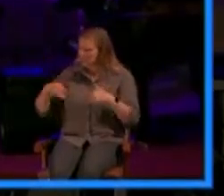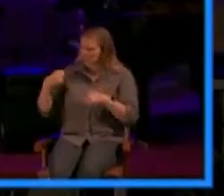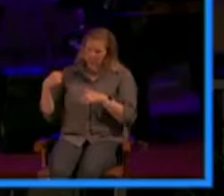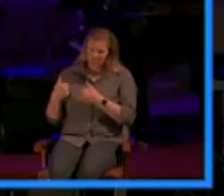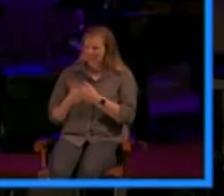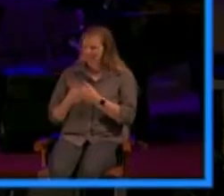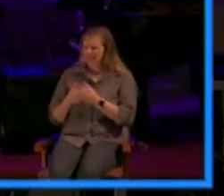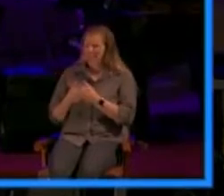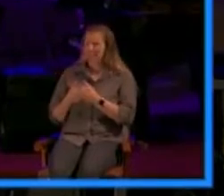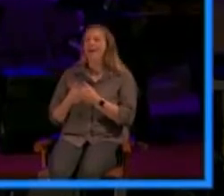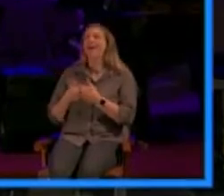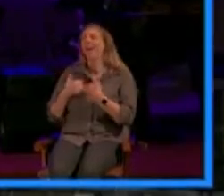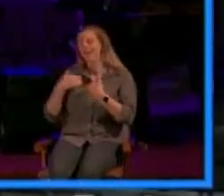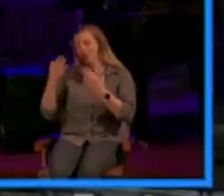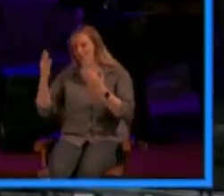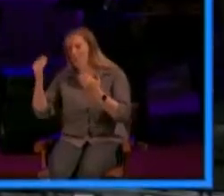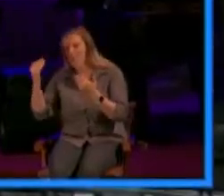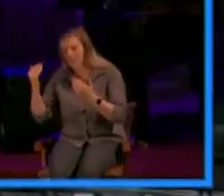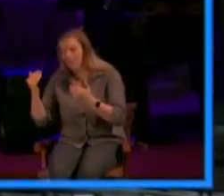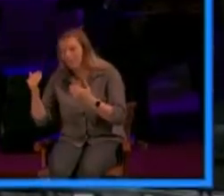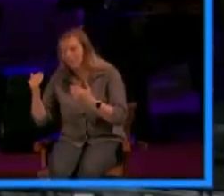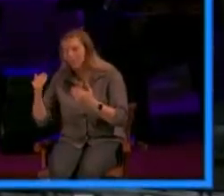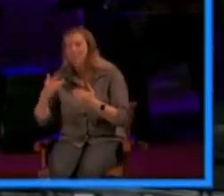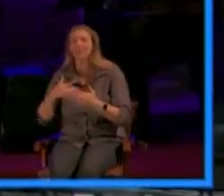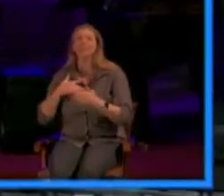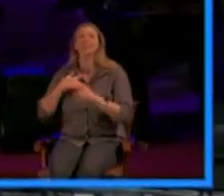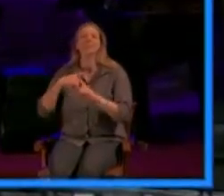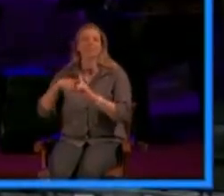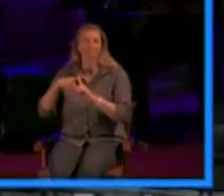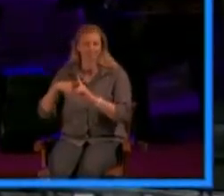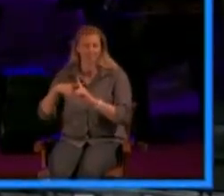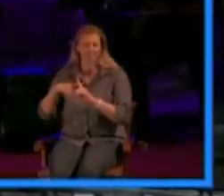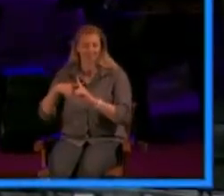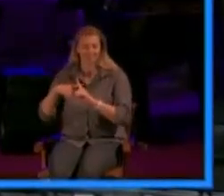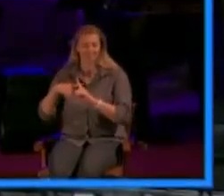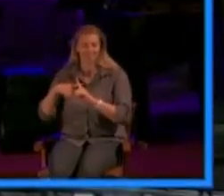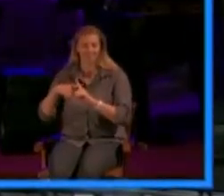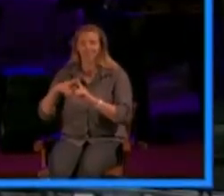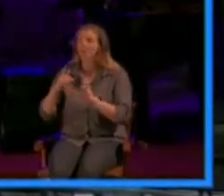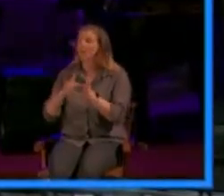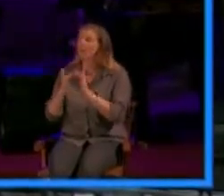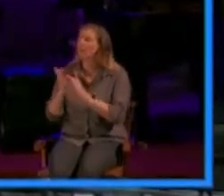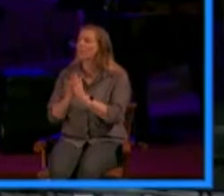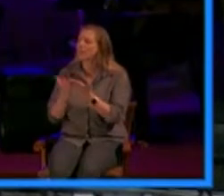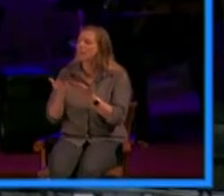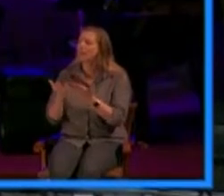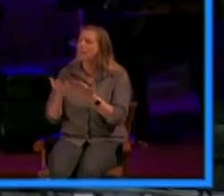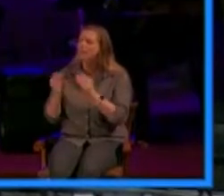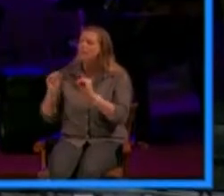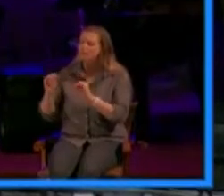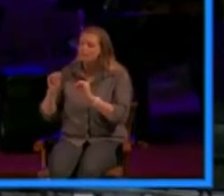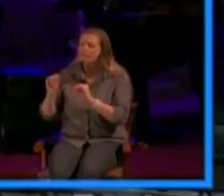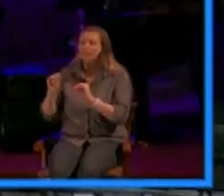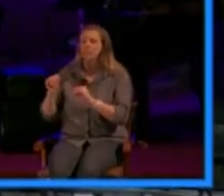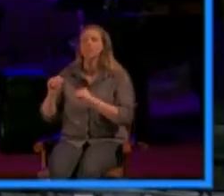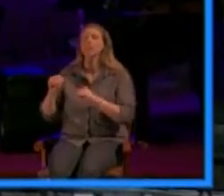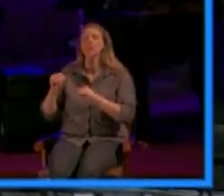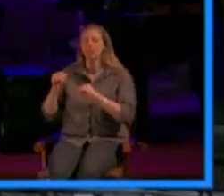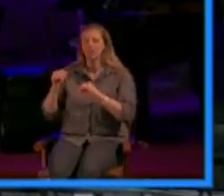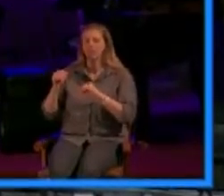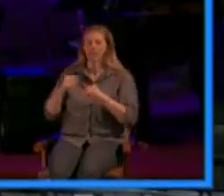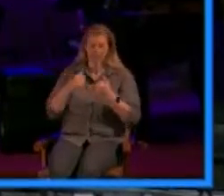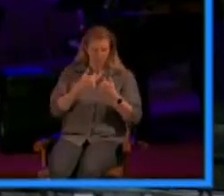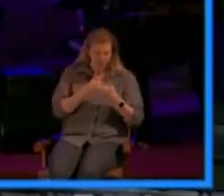find out, well, is there really a purpose and meaning in all of these trials and persecutions and sufferings